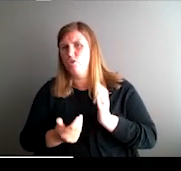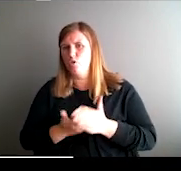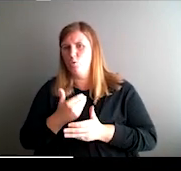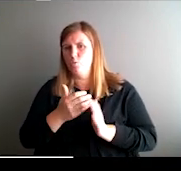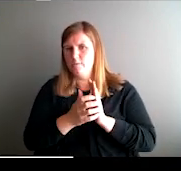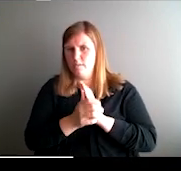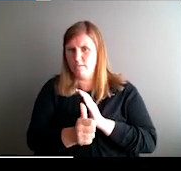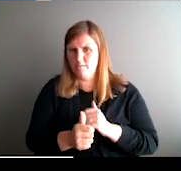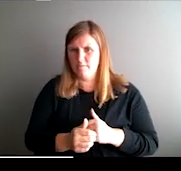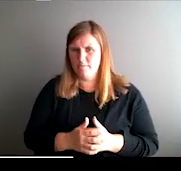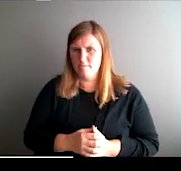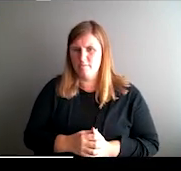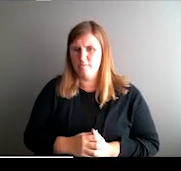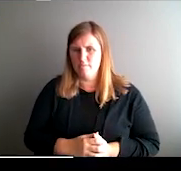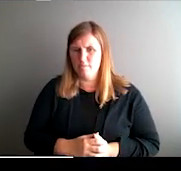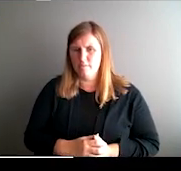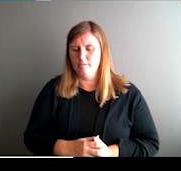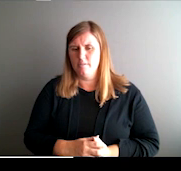skill.